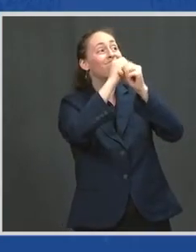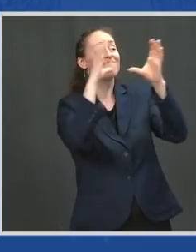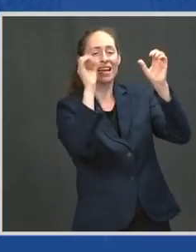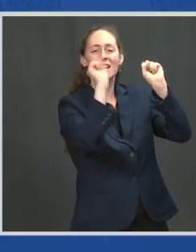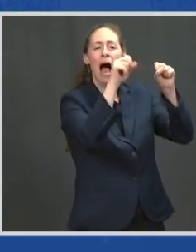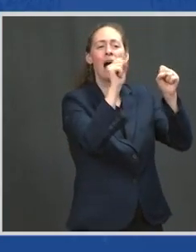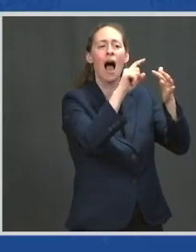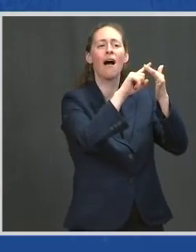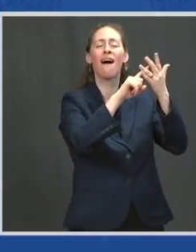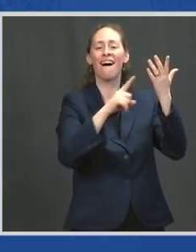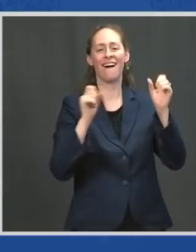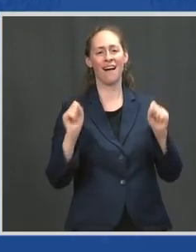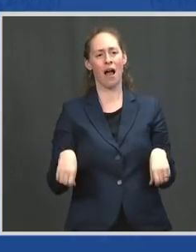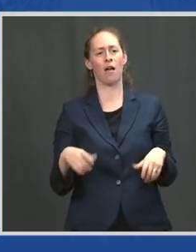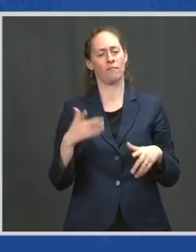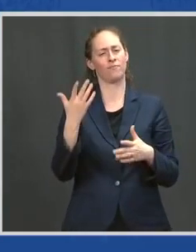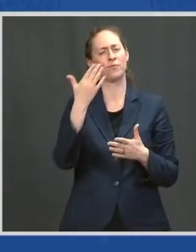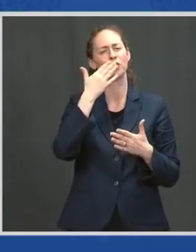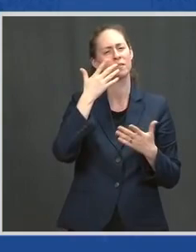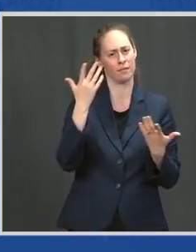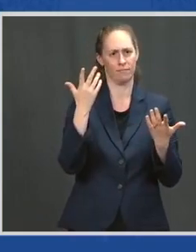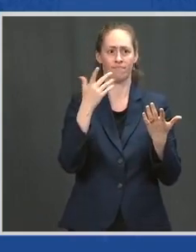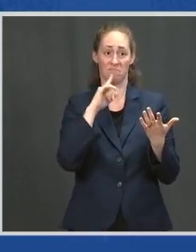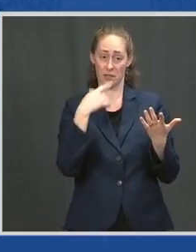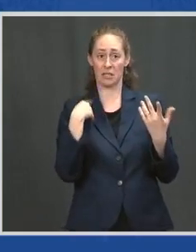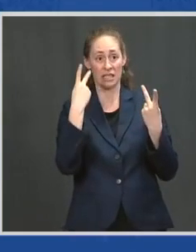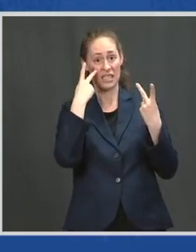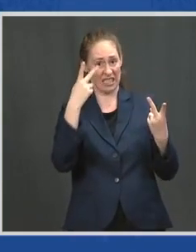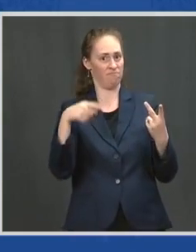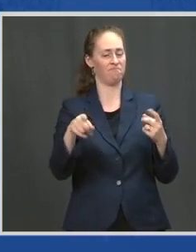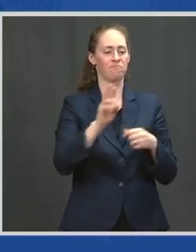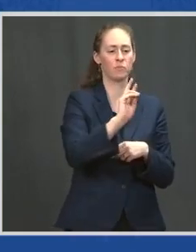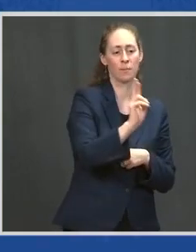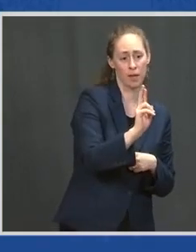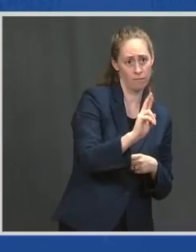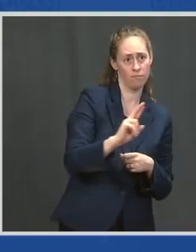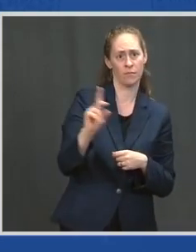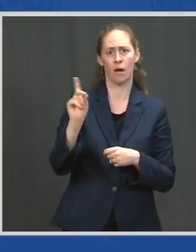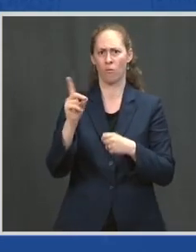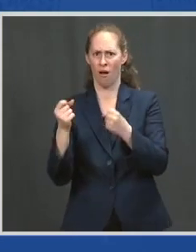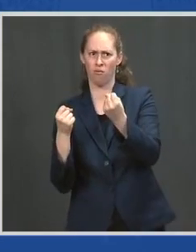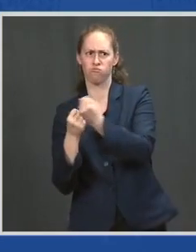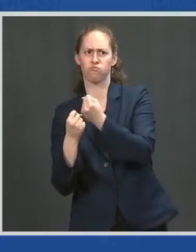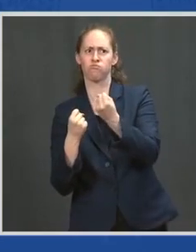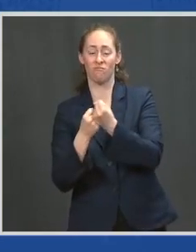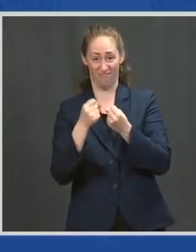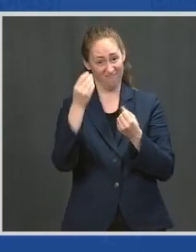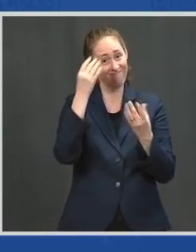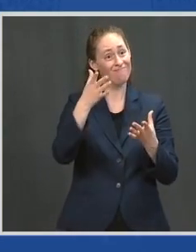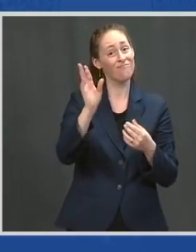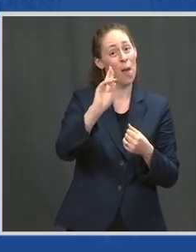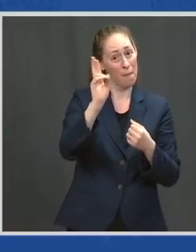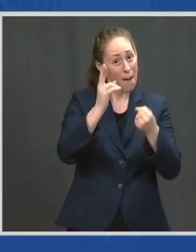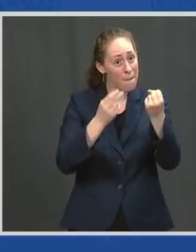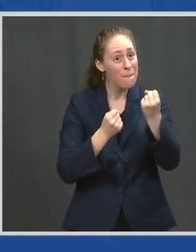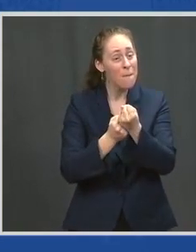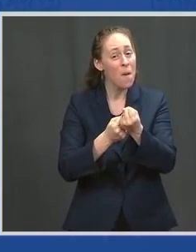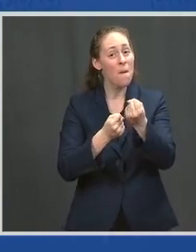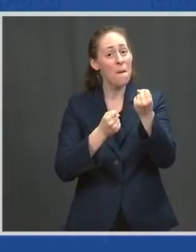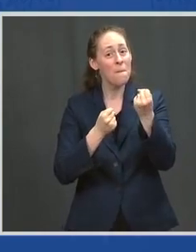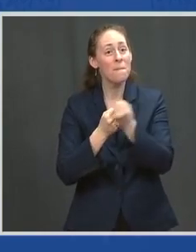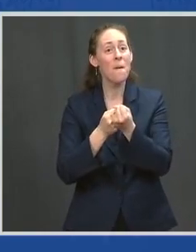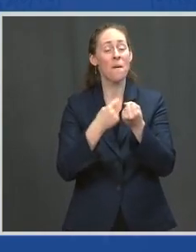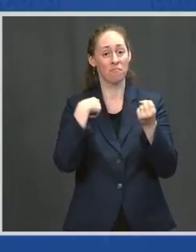this. If you look at the polling data, Republican voters overwhelmingly support it. Now I just got to get some of my Republican colleagues to support